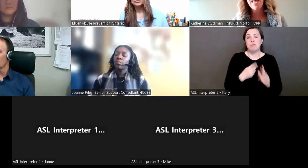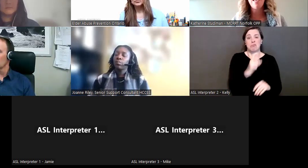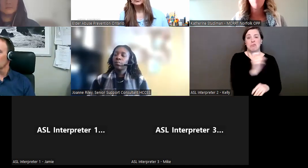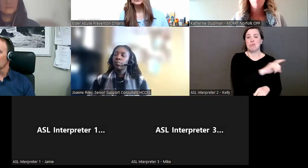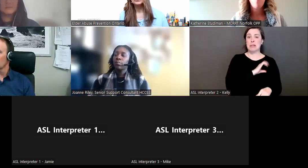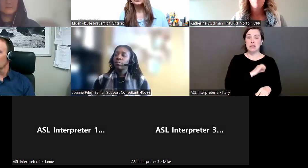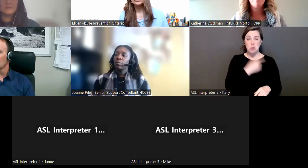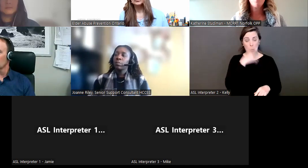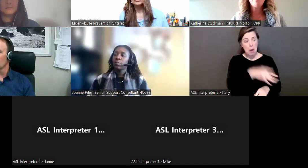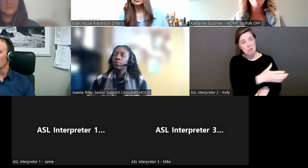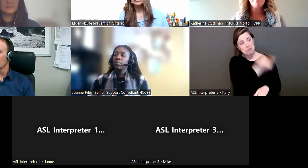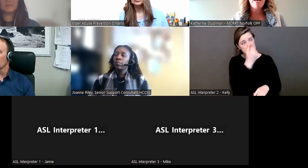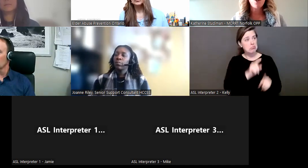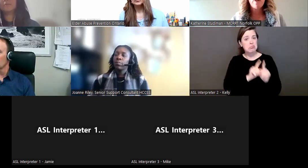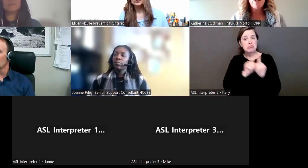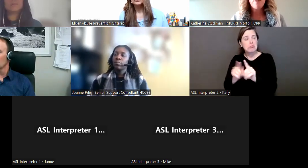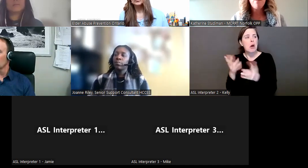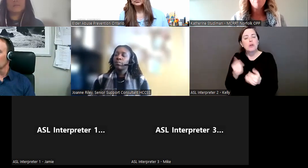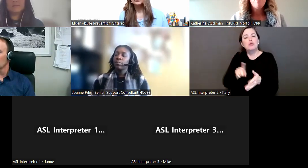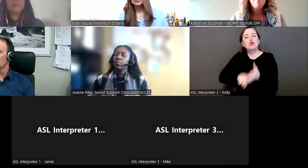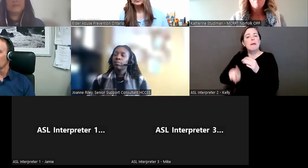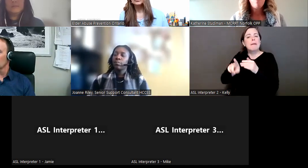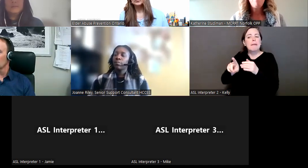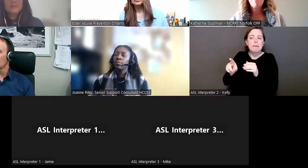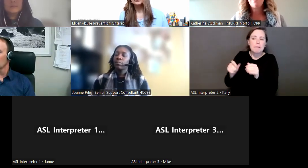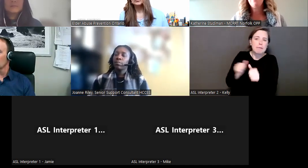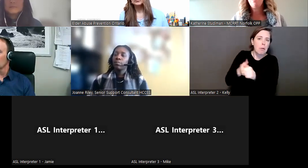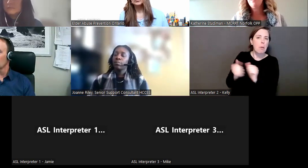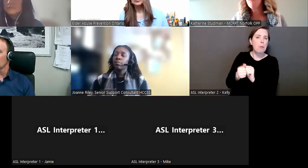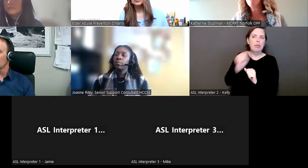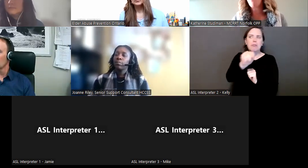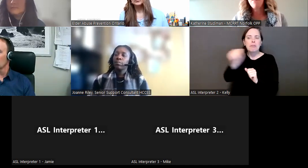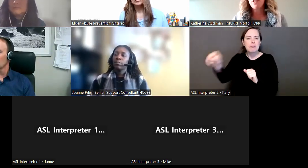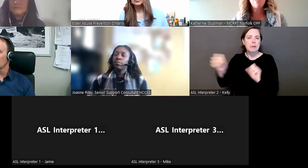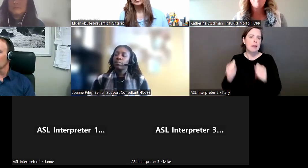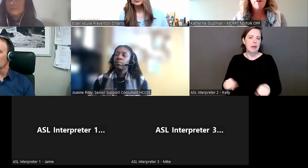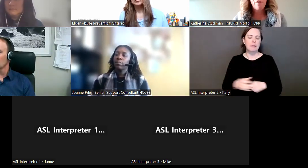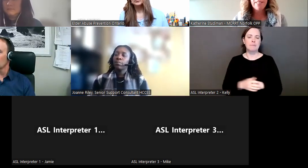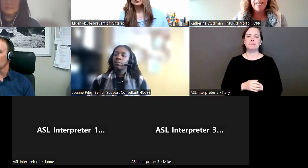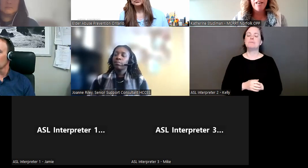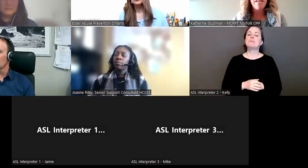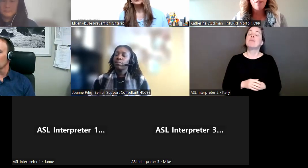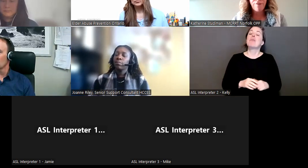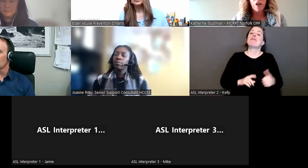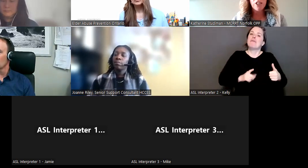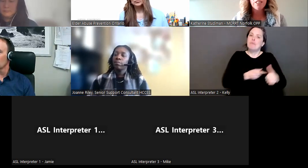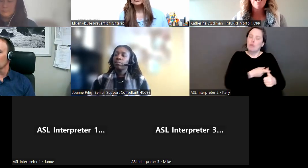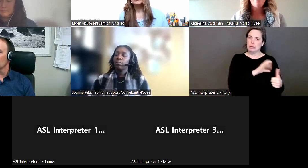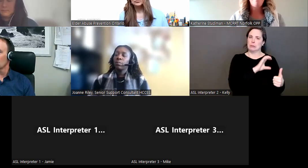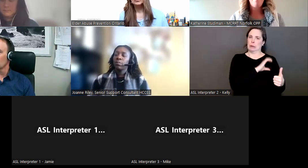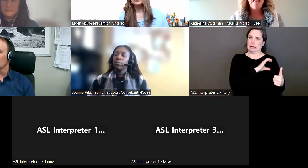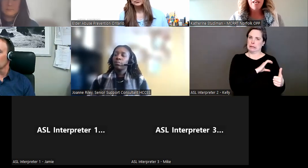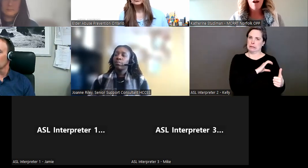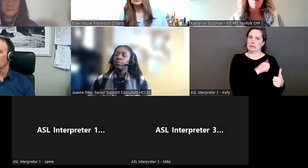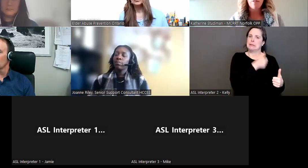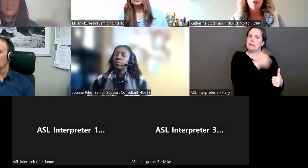they're okay. Or so I do some of that short-term follow-up, but I allow the officer to do their investigative piece first,